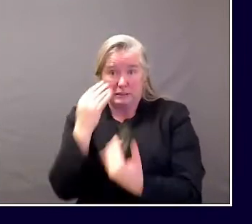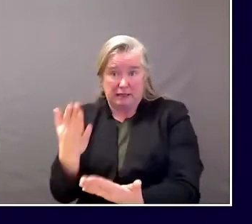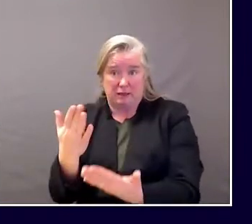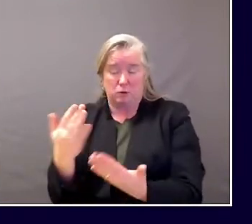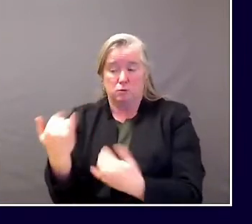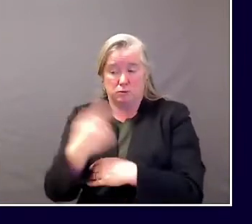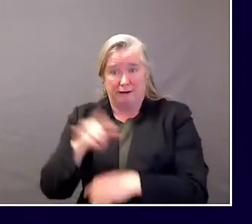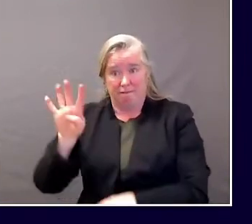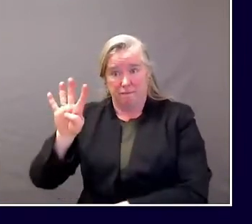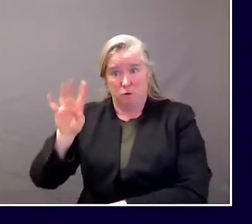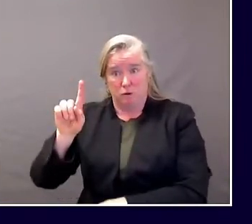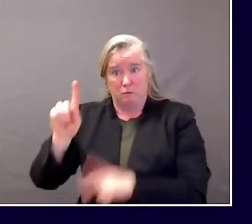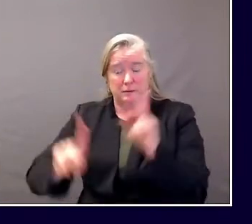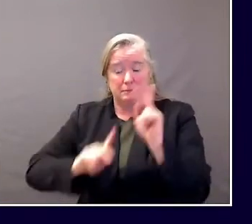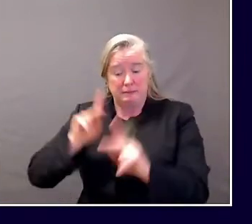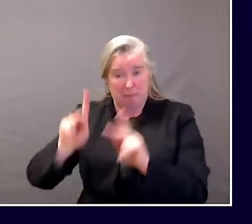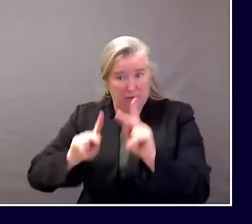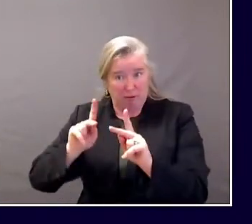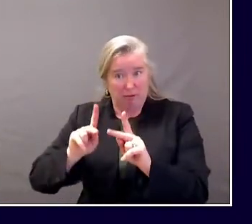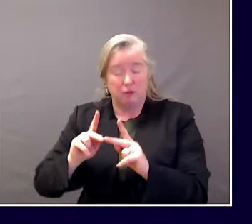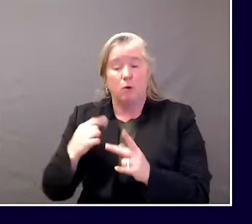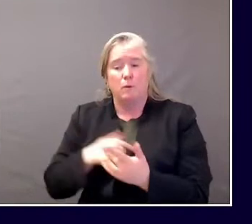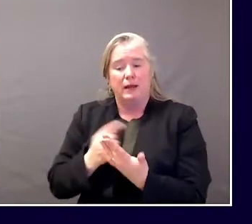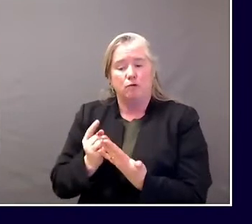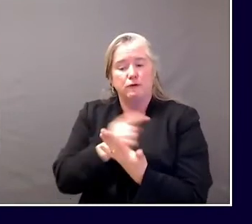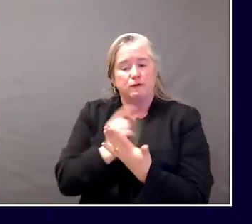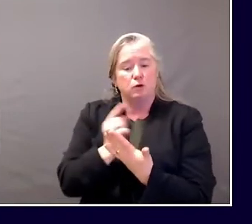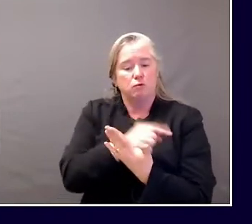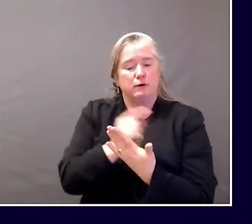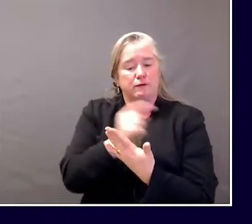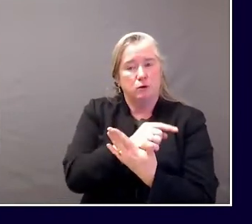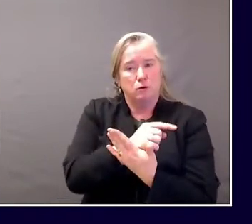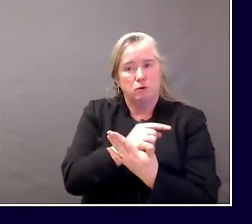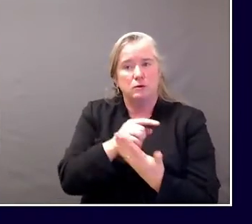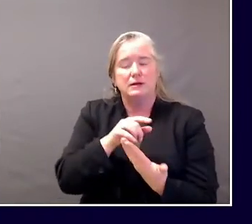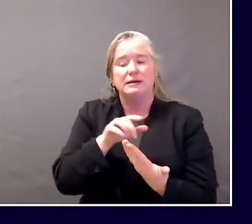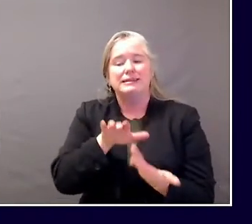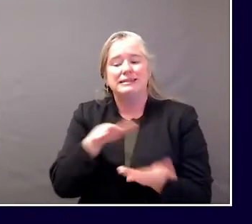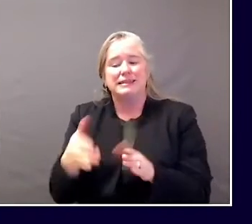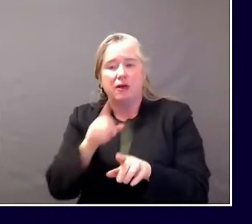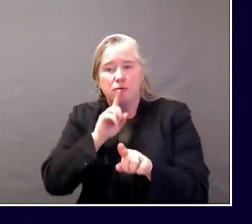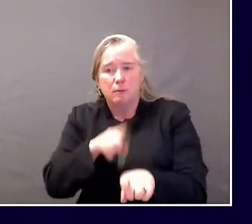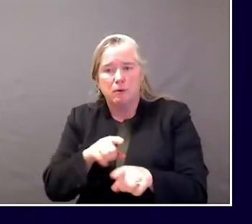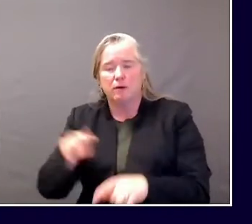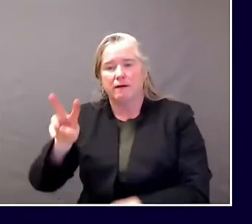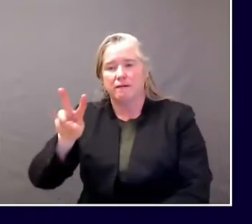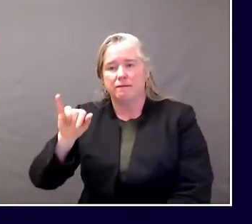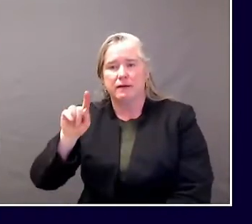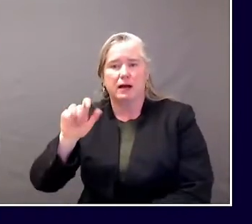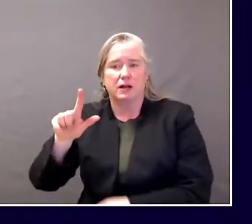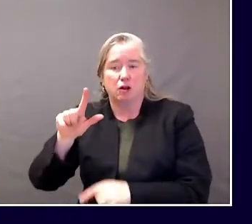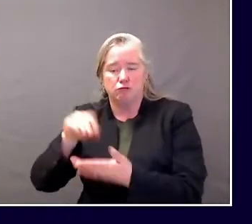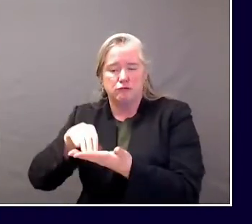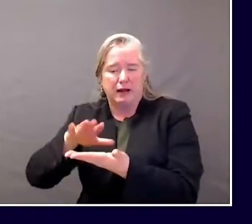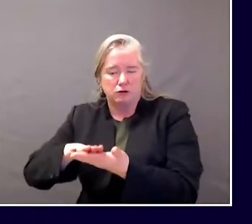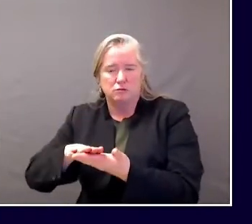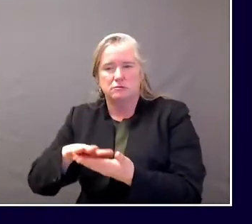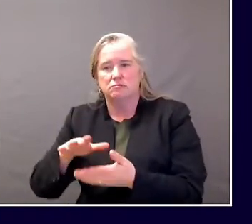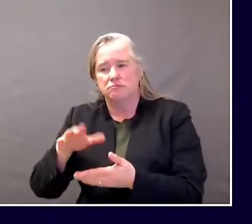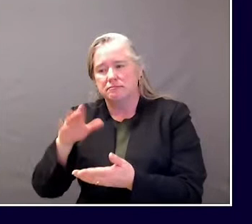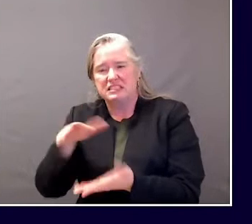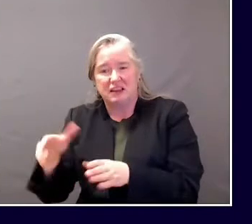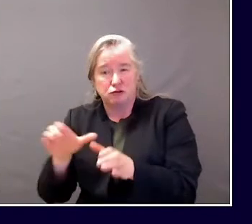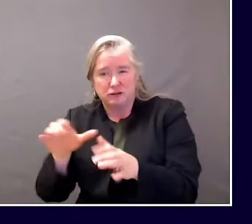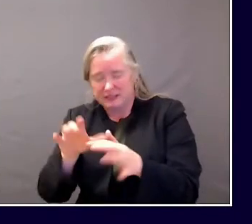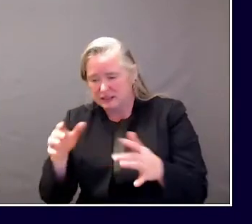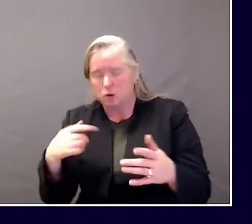today. After reviewing cases of death reports from vital records over the past few weeks, we identified